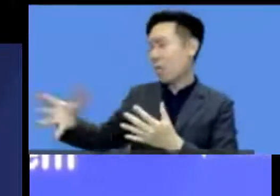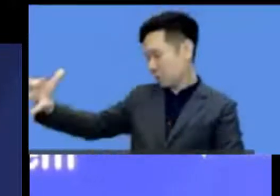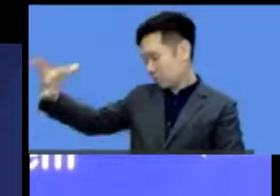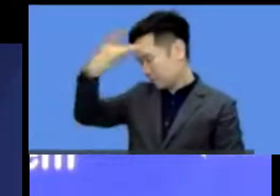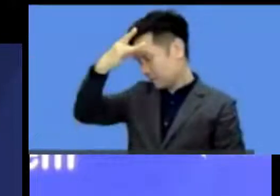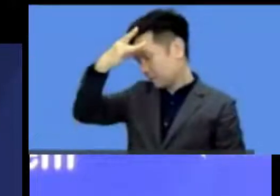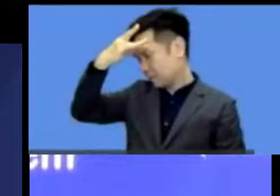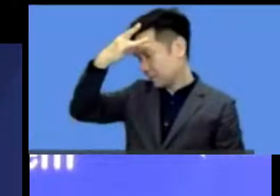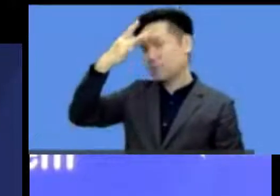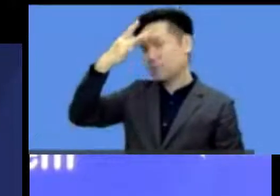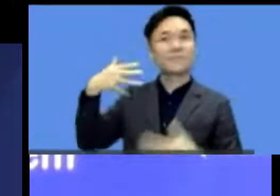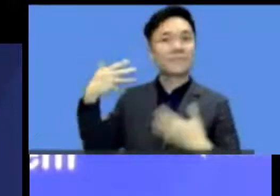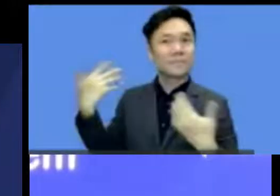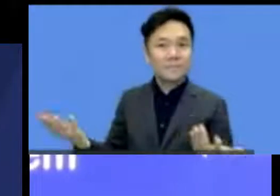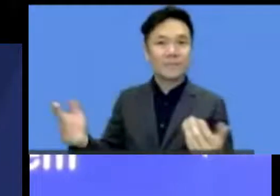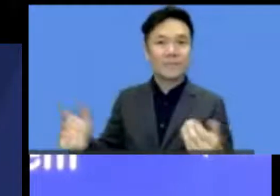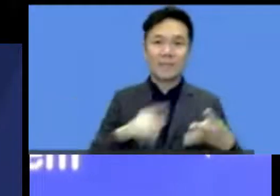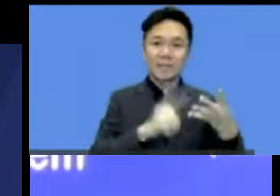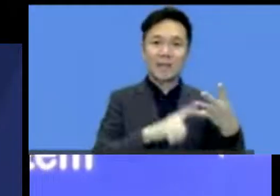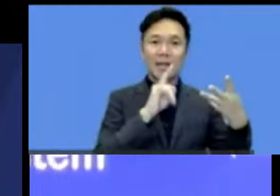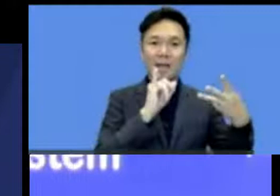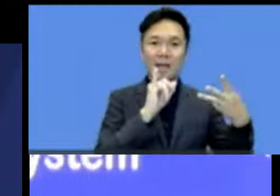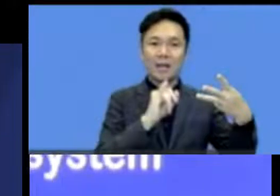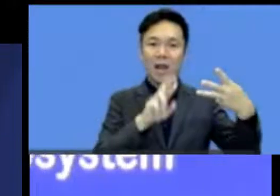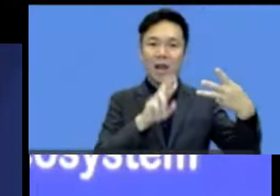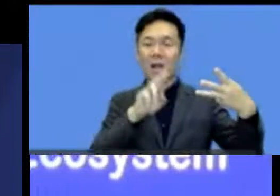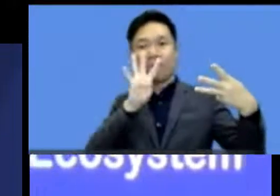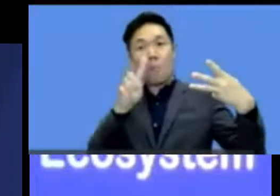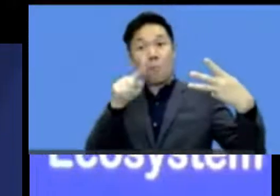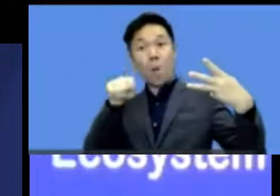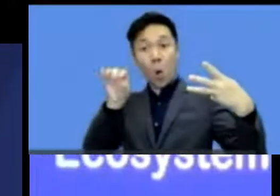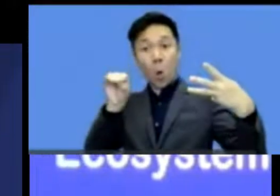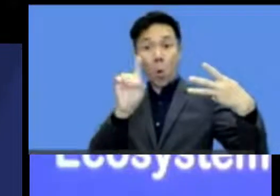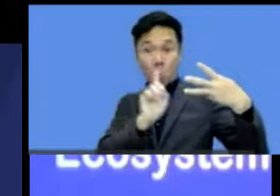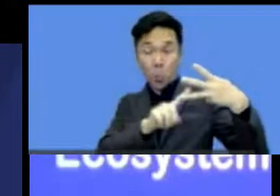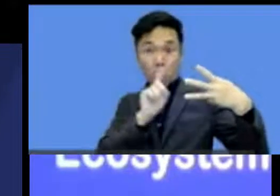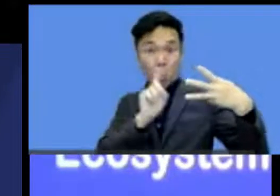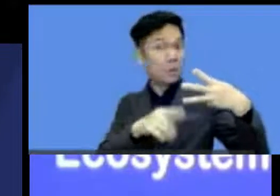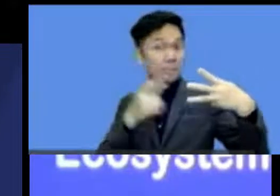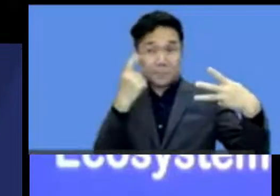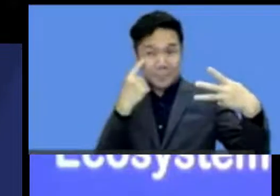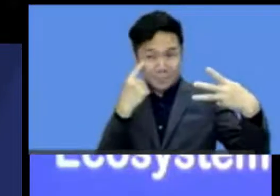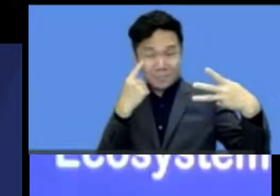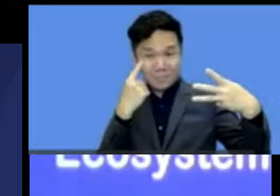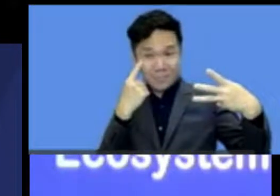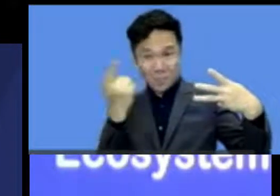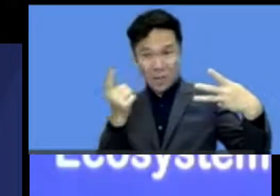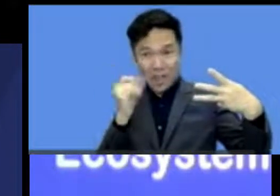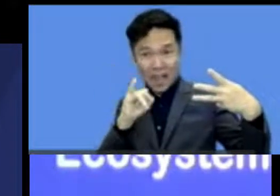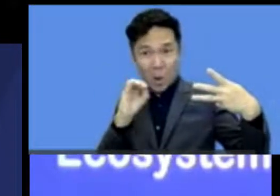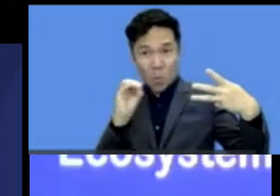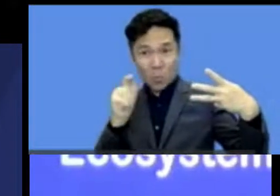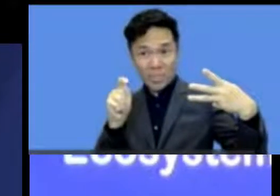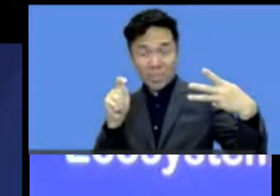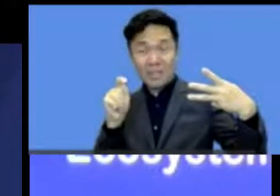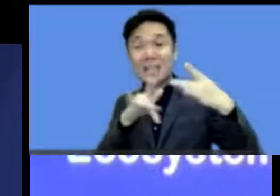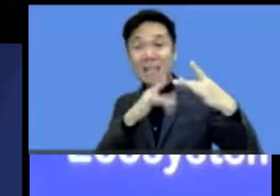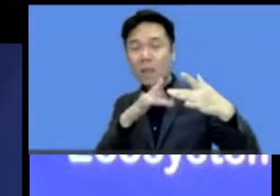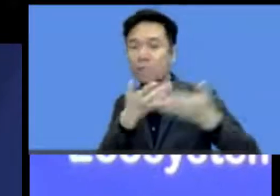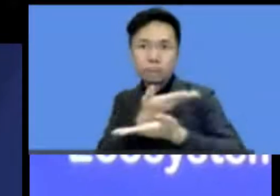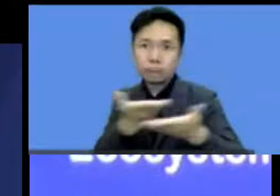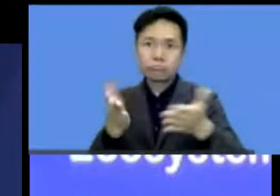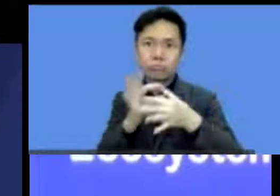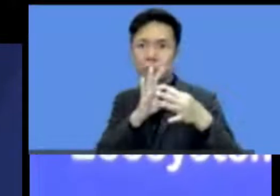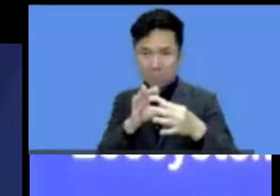4.0. It's AI, it's IoT, a lot of discussions going around. But are we really prepared for that? Or is it creating